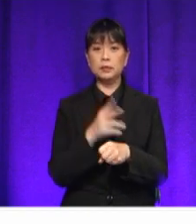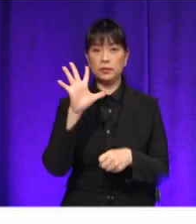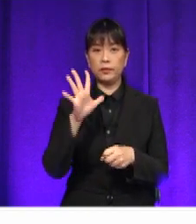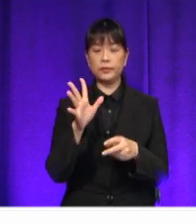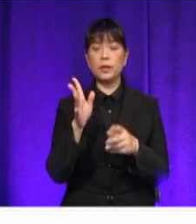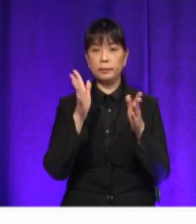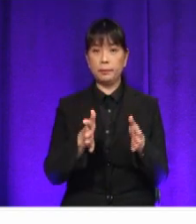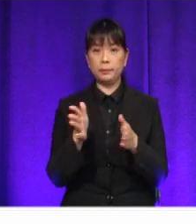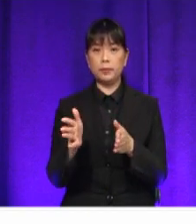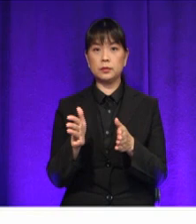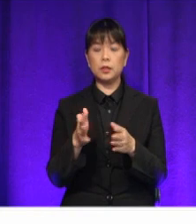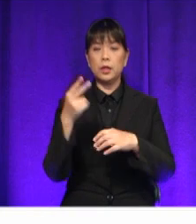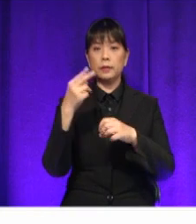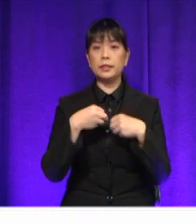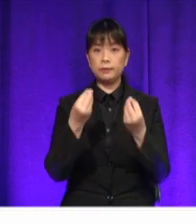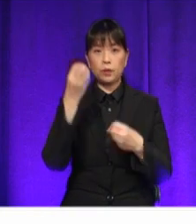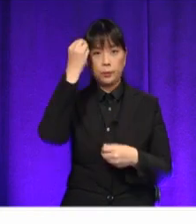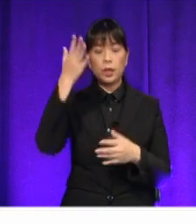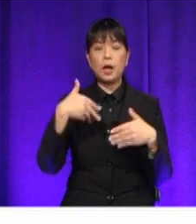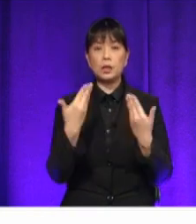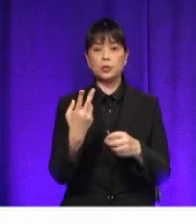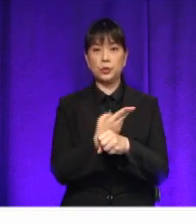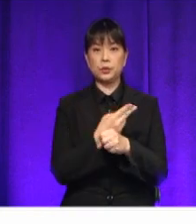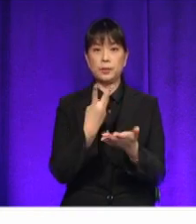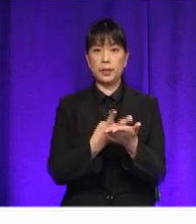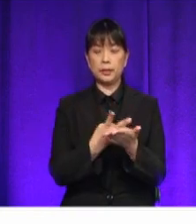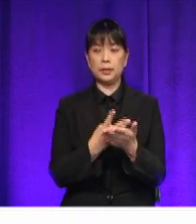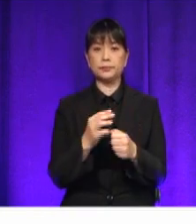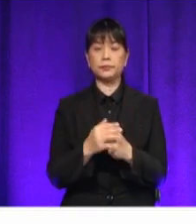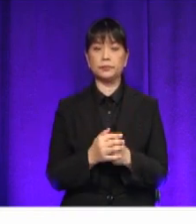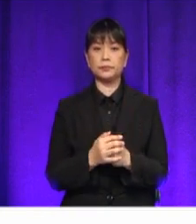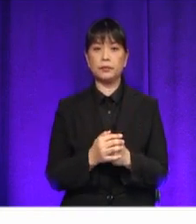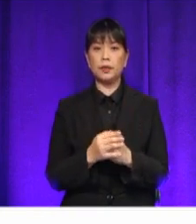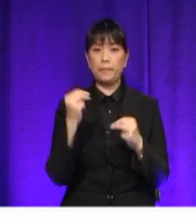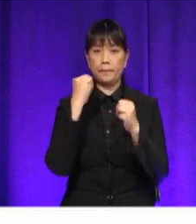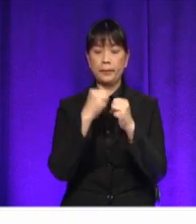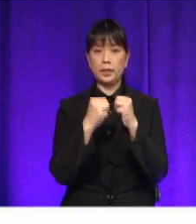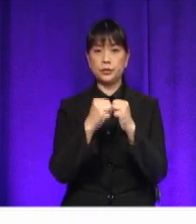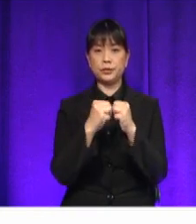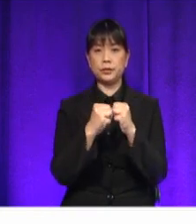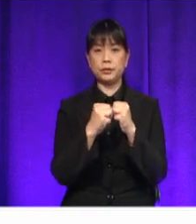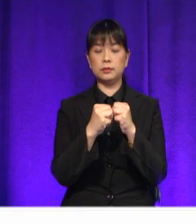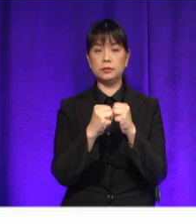the best way to use it. Match the speakers 1 to 5 with the people A to E.